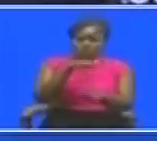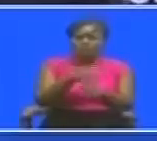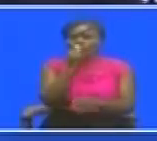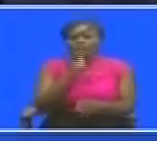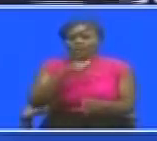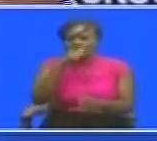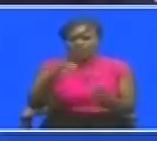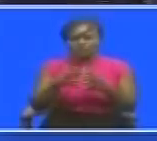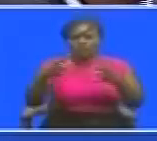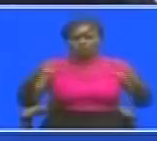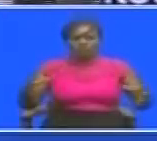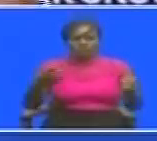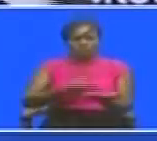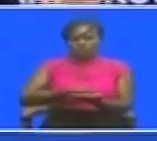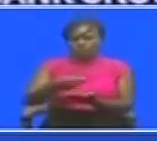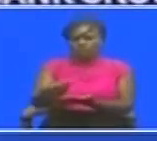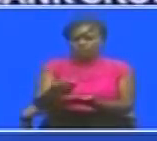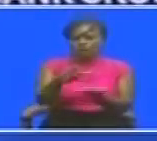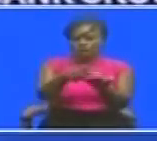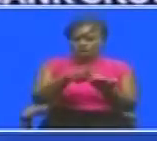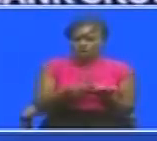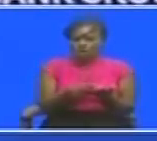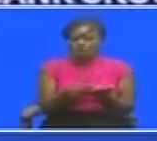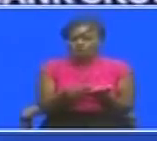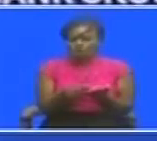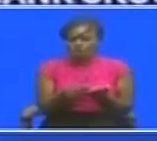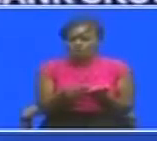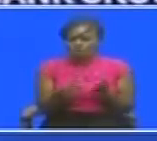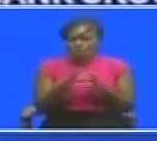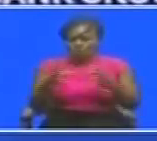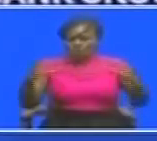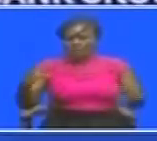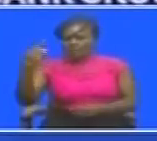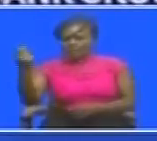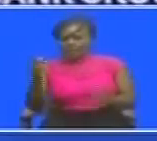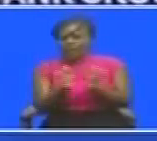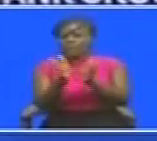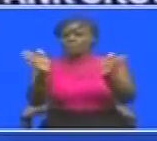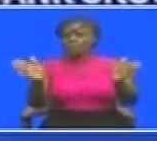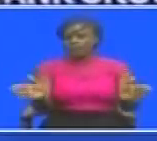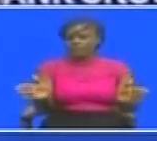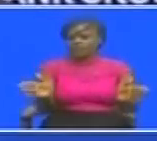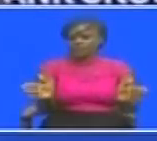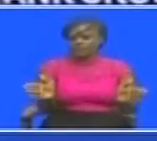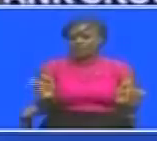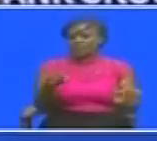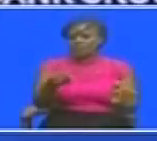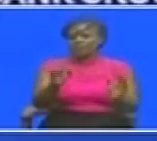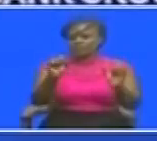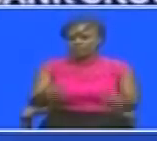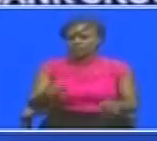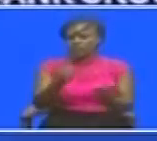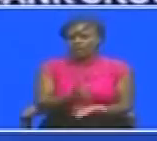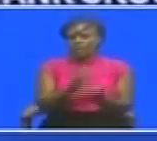growth. If the supply of credit is constrained, to the wider Kenyan public, that will not spur